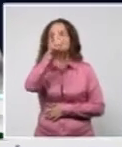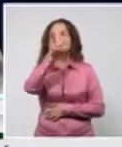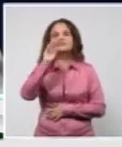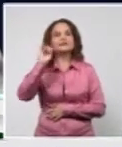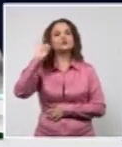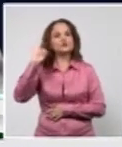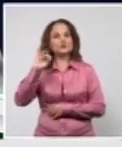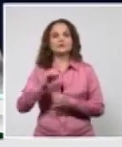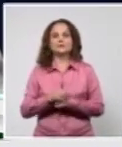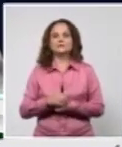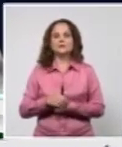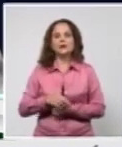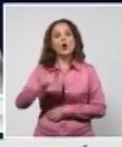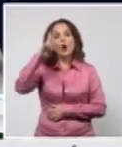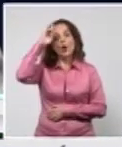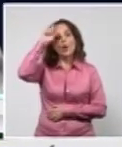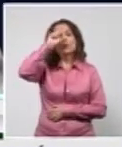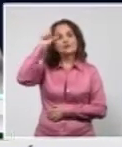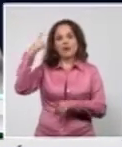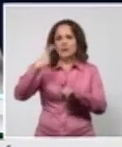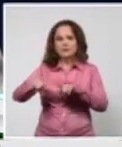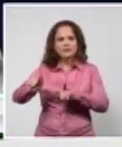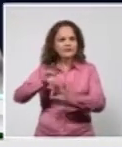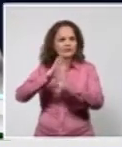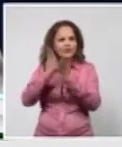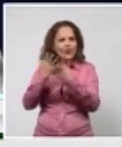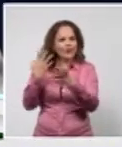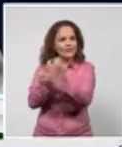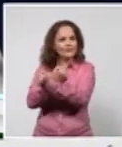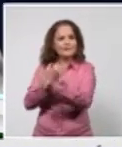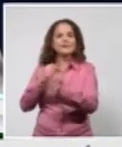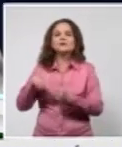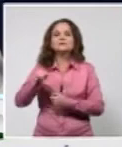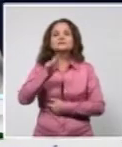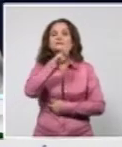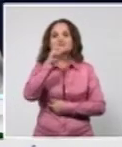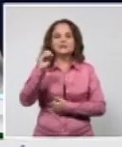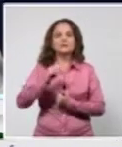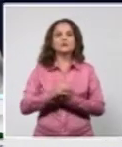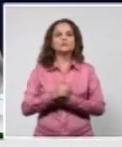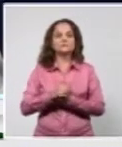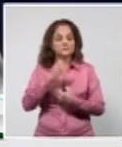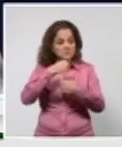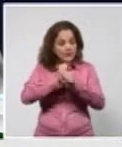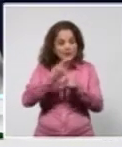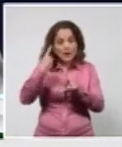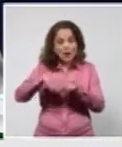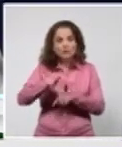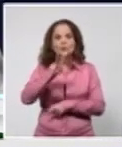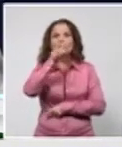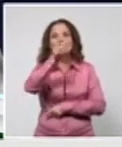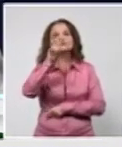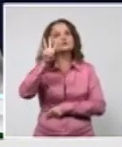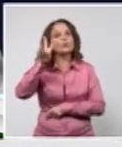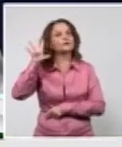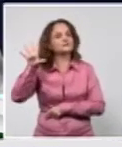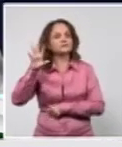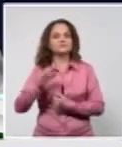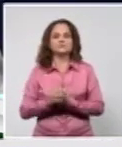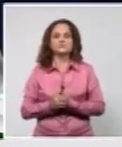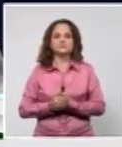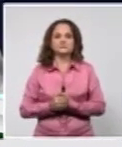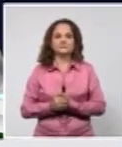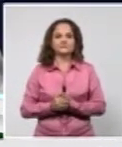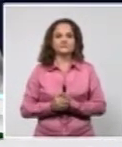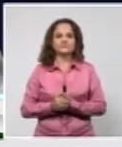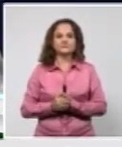the significant performance of men and women who worked tirelessly for 24 hours to achieve these results.